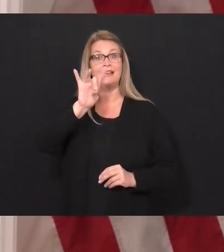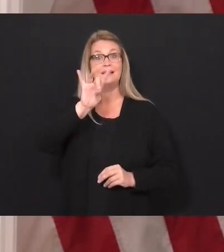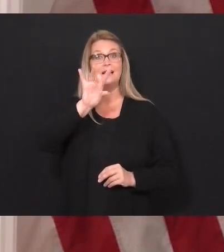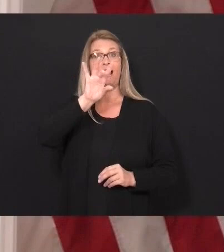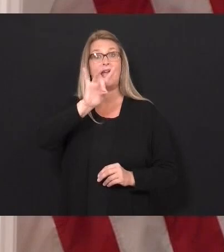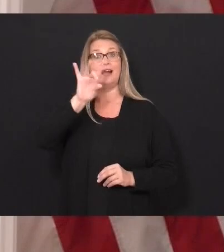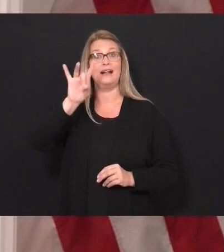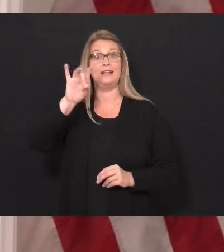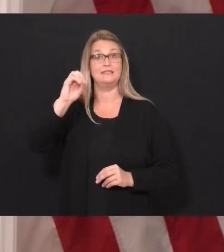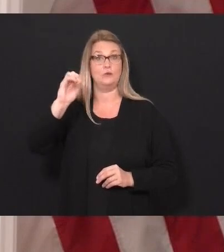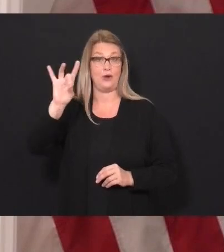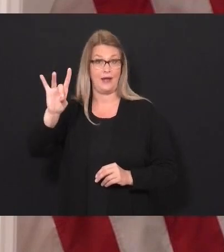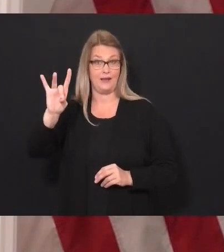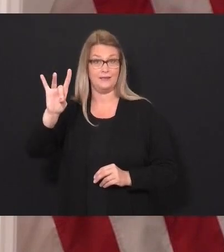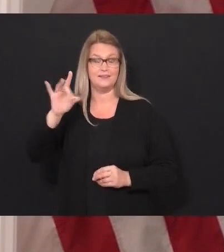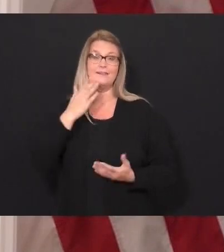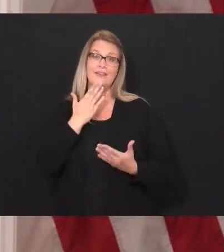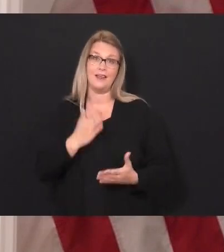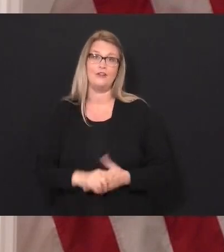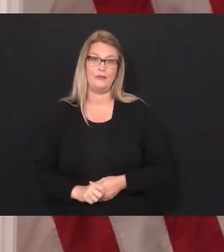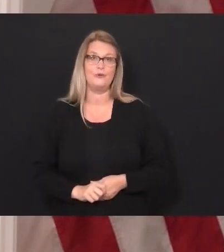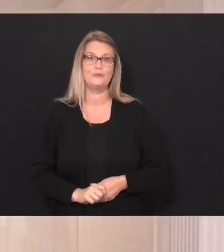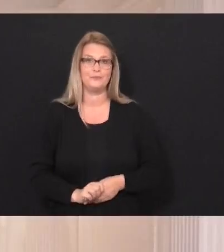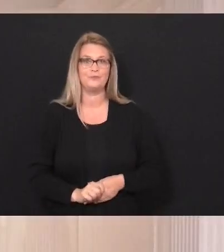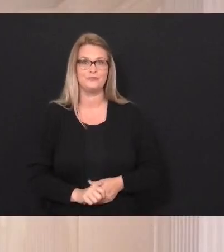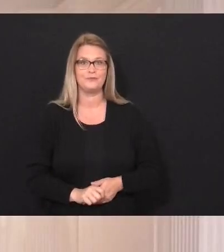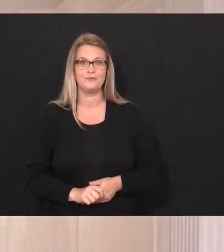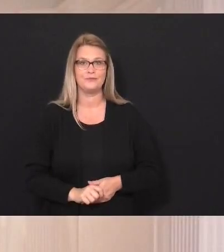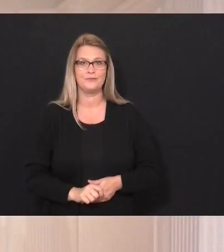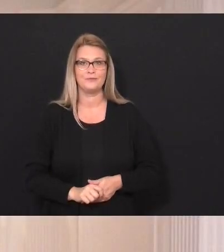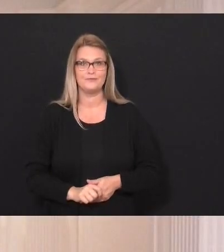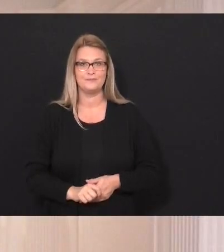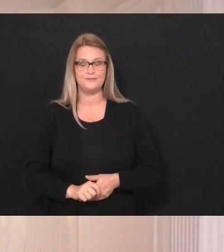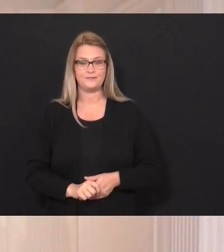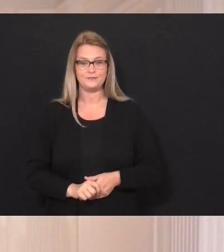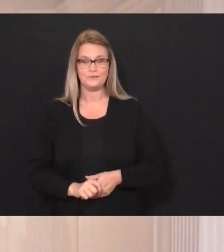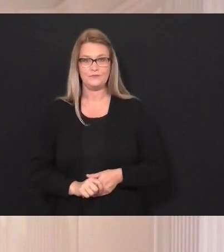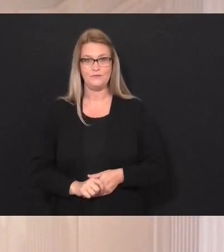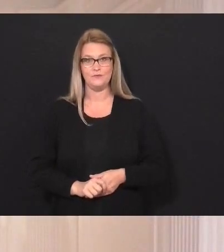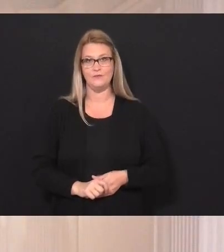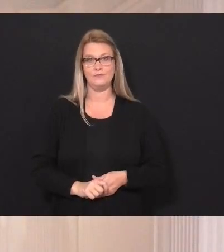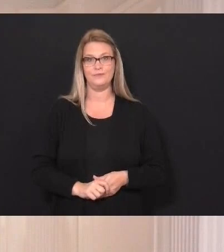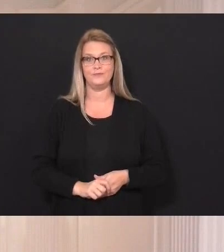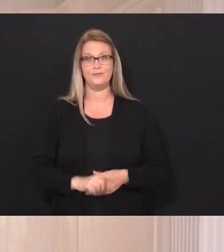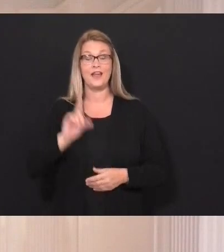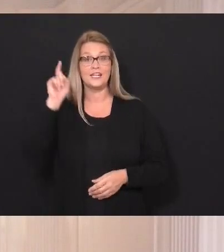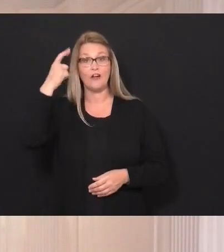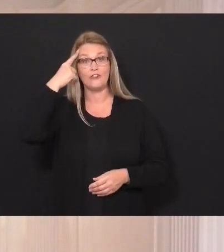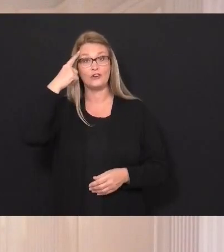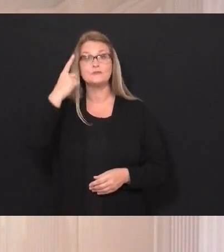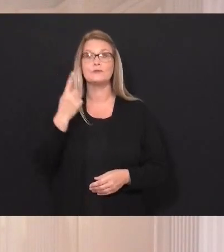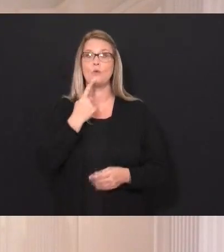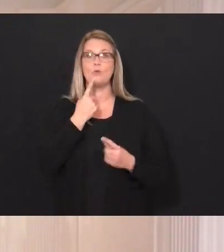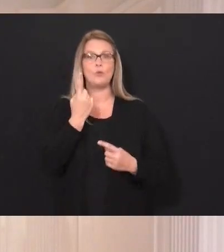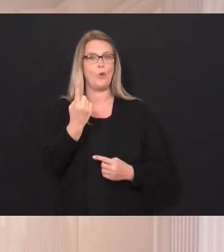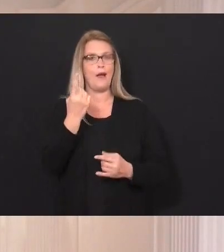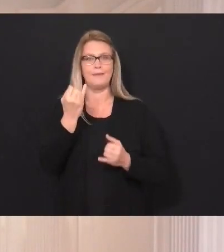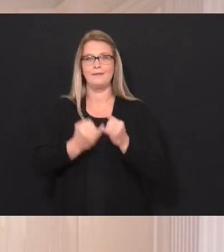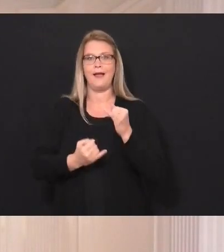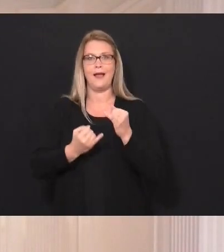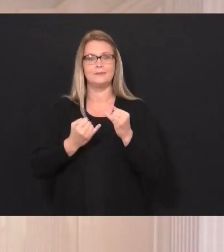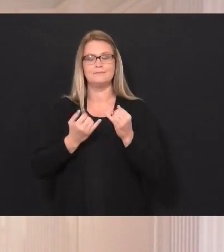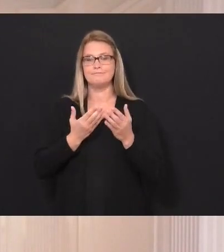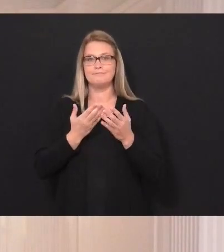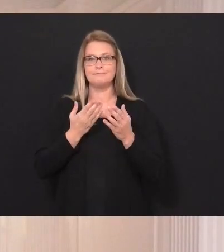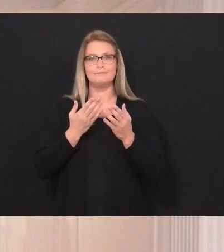1-800-368-8808. Thank you. Thank you, Governor. Thank you. And let me make one last point. Again, a special thanks to